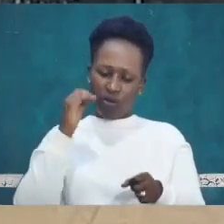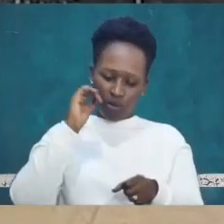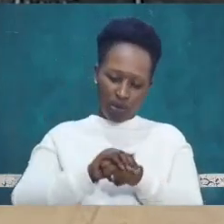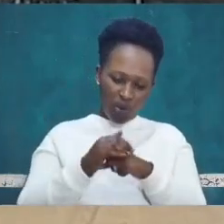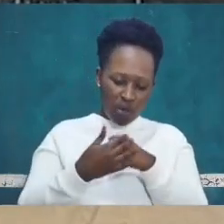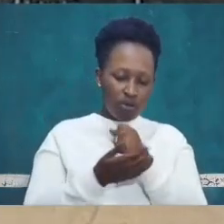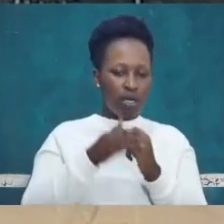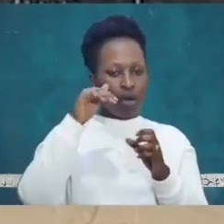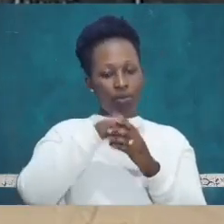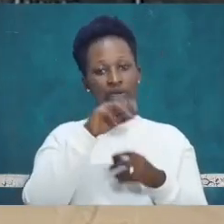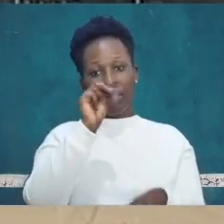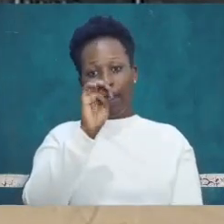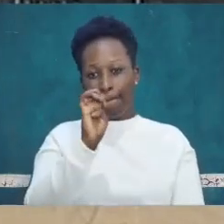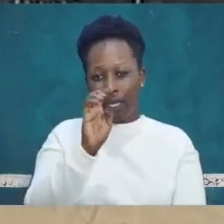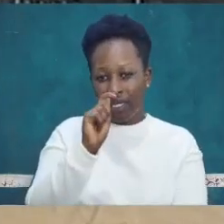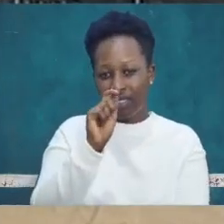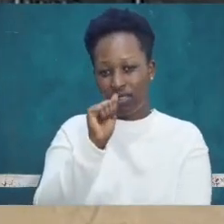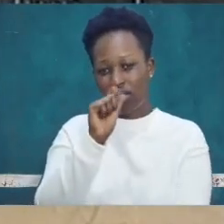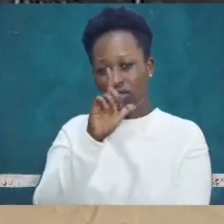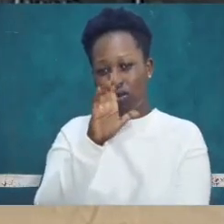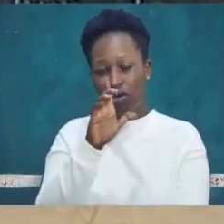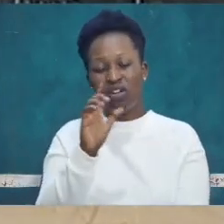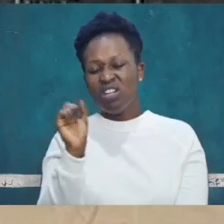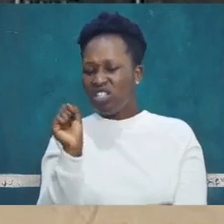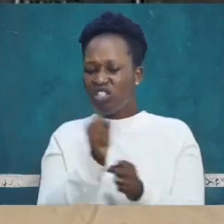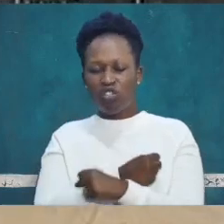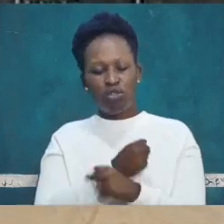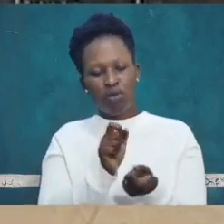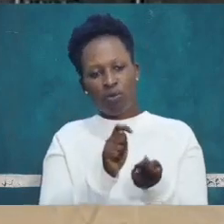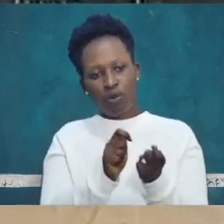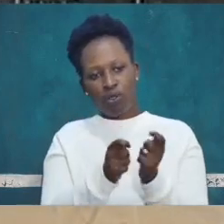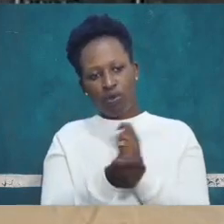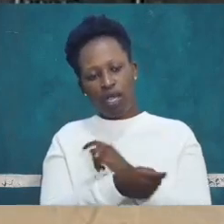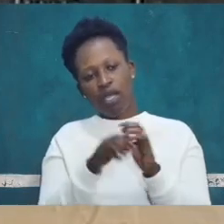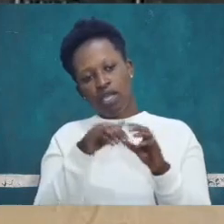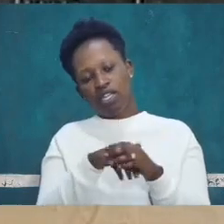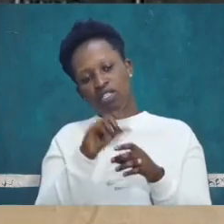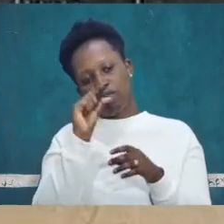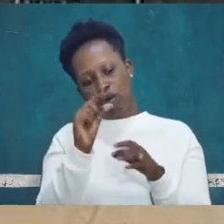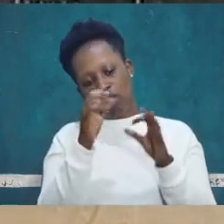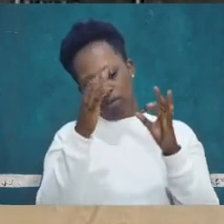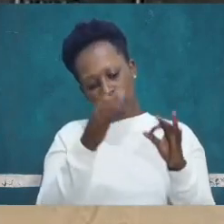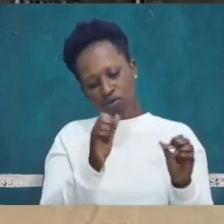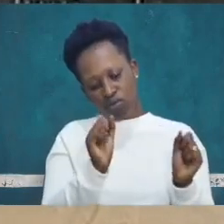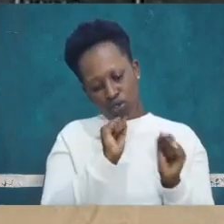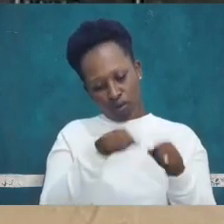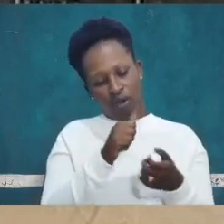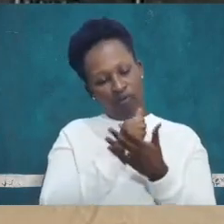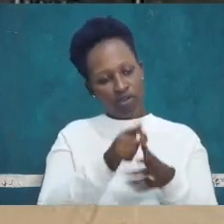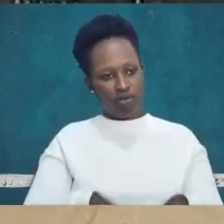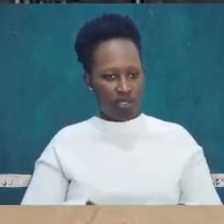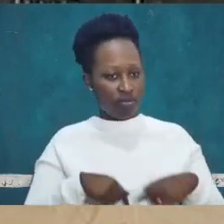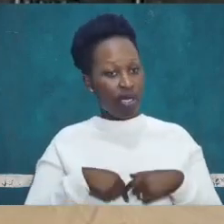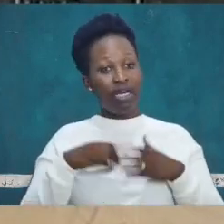not easily decompose into, or may not easily be broken down into small harmless particles. So therefore